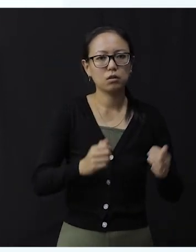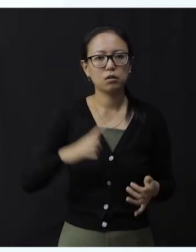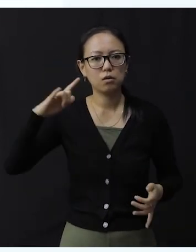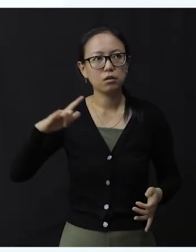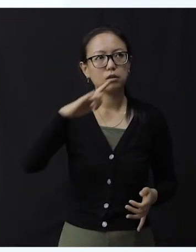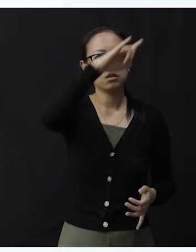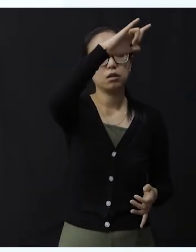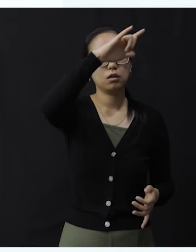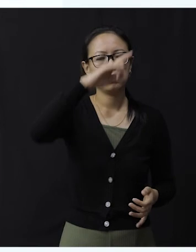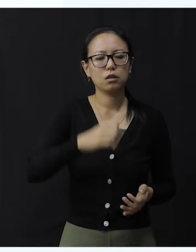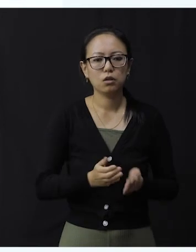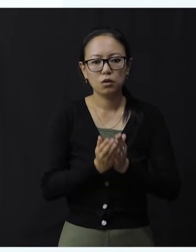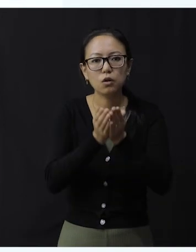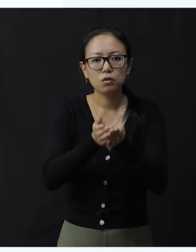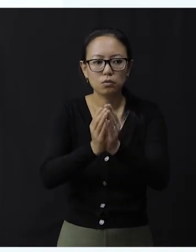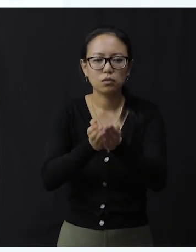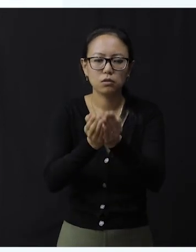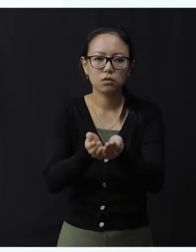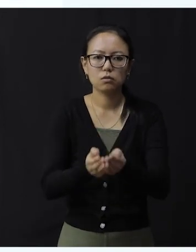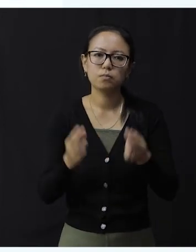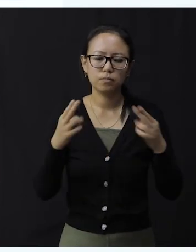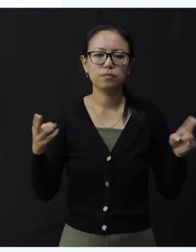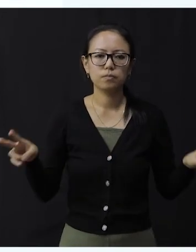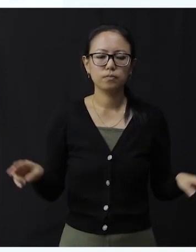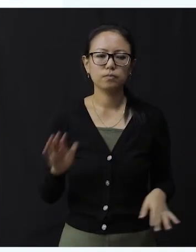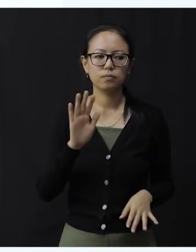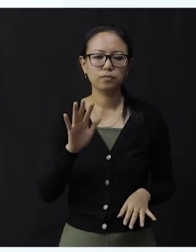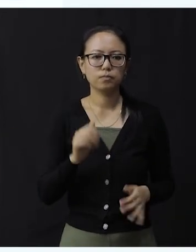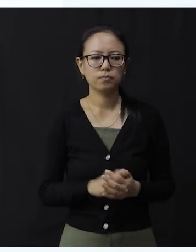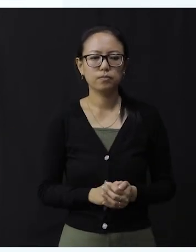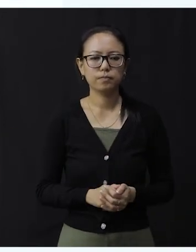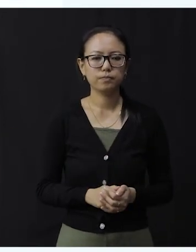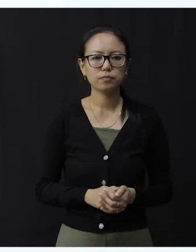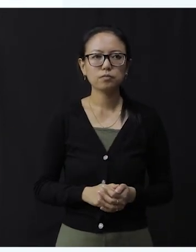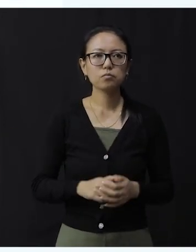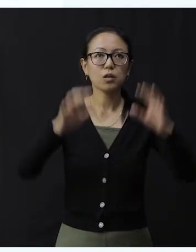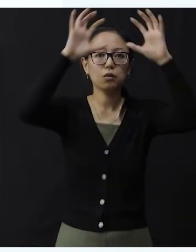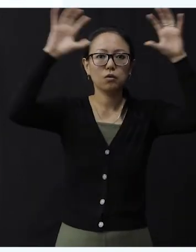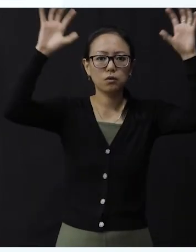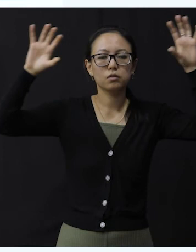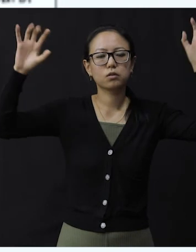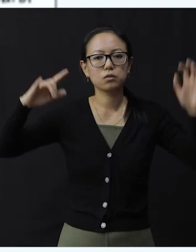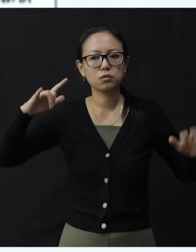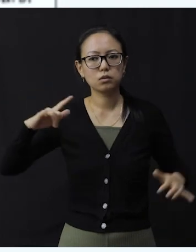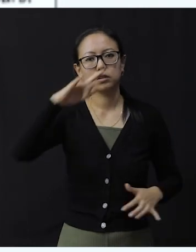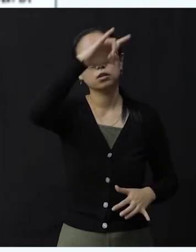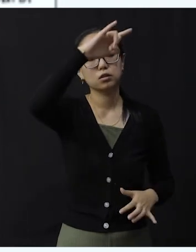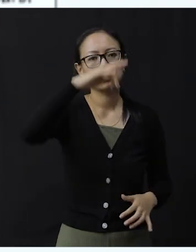air transport are the transport that flies in the sky, such as an aeroplane or a